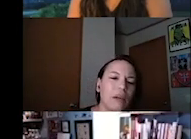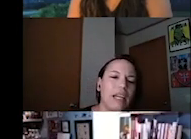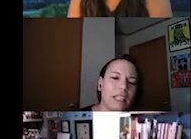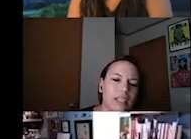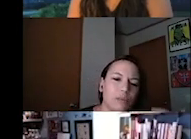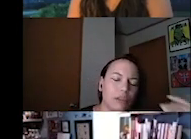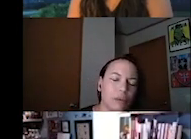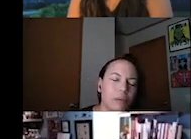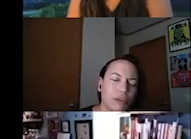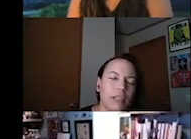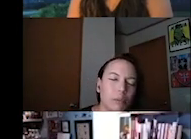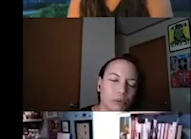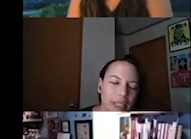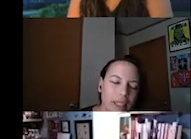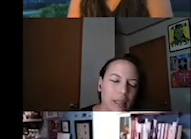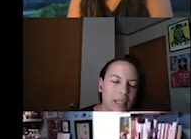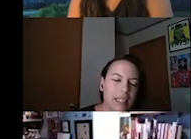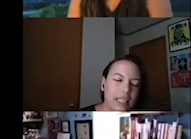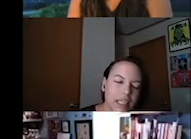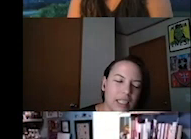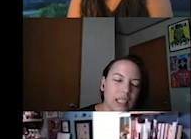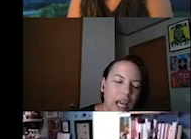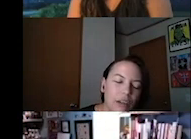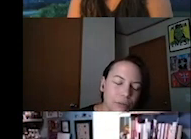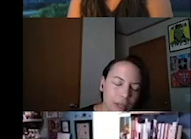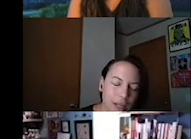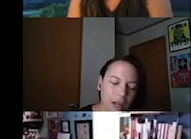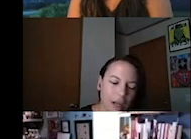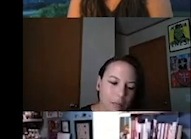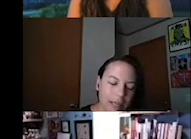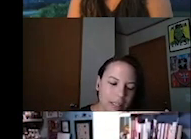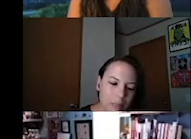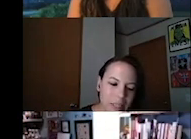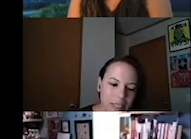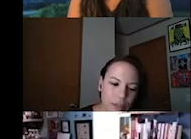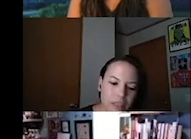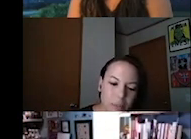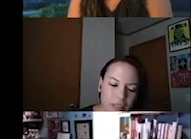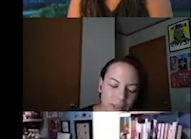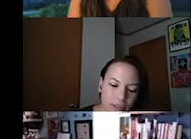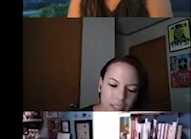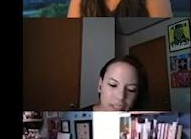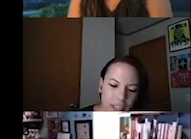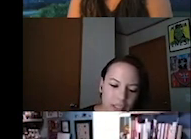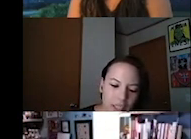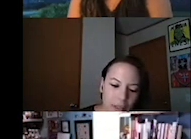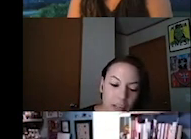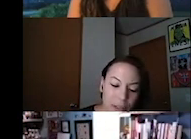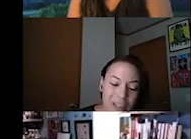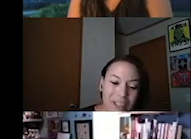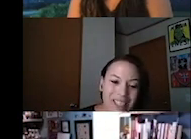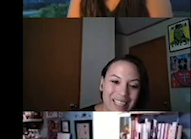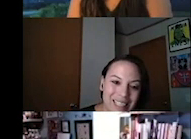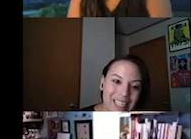give you ideas when we're trying to bring some of these ideas to life that speak to a specific indigenous